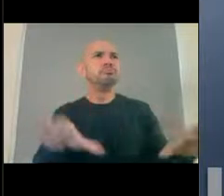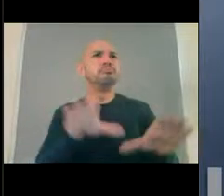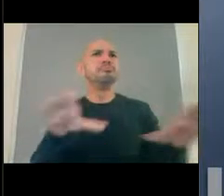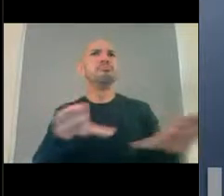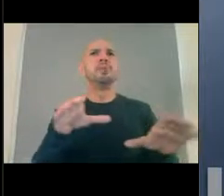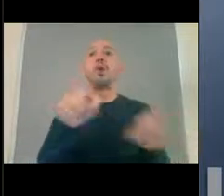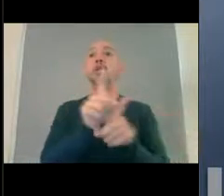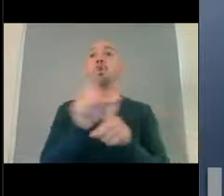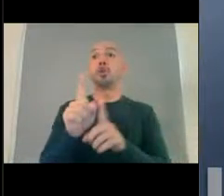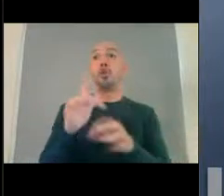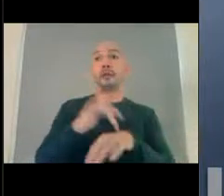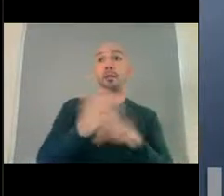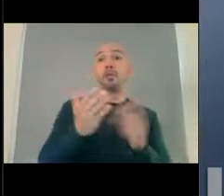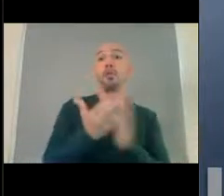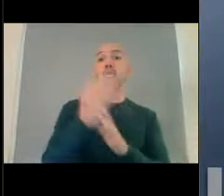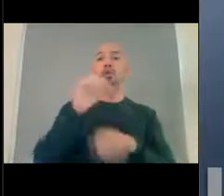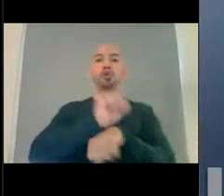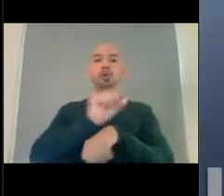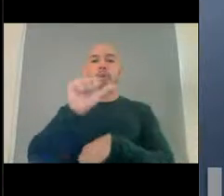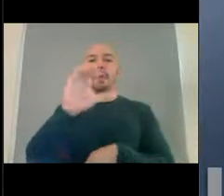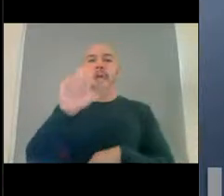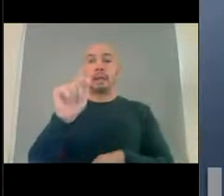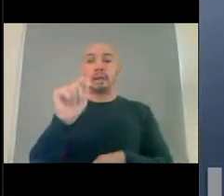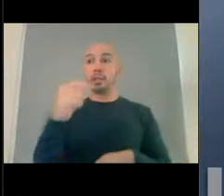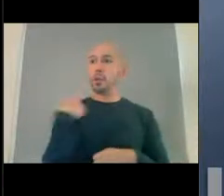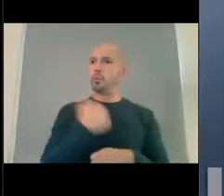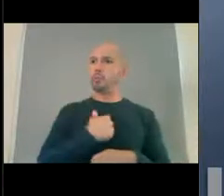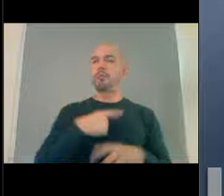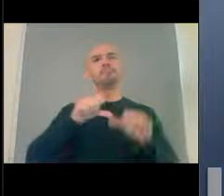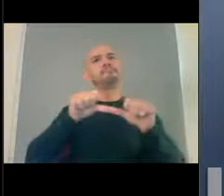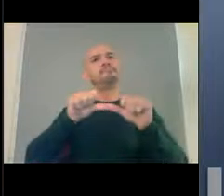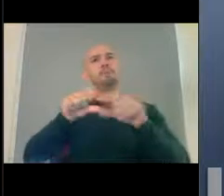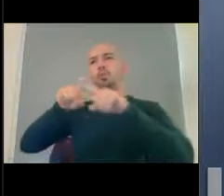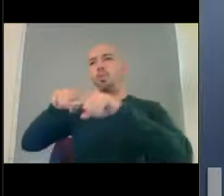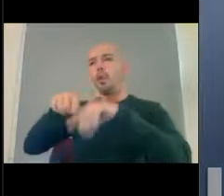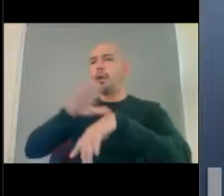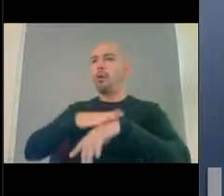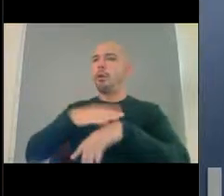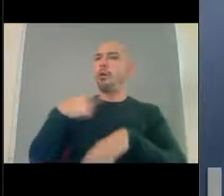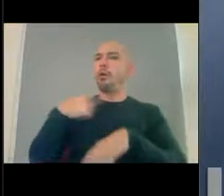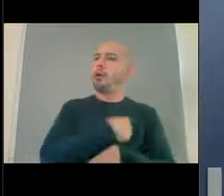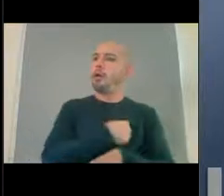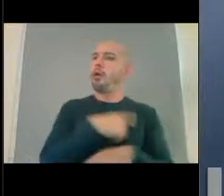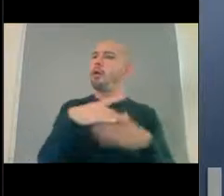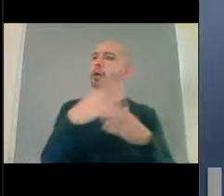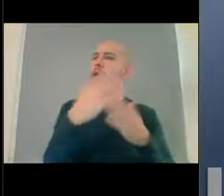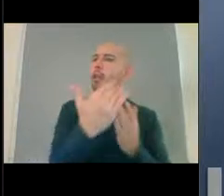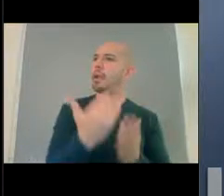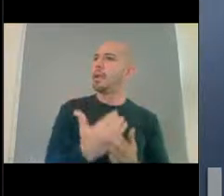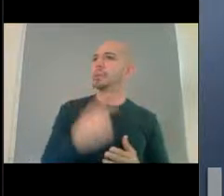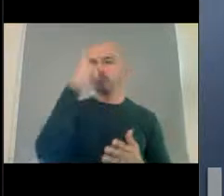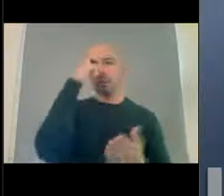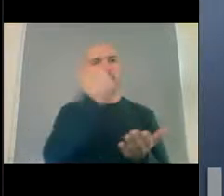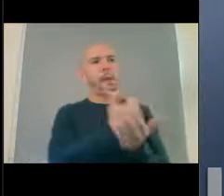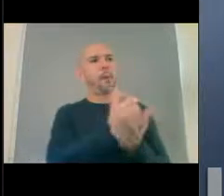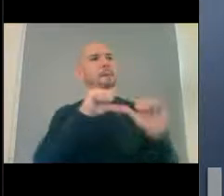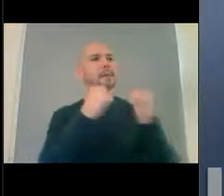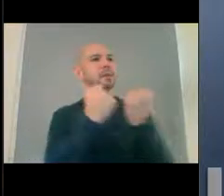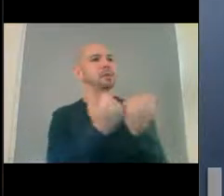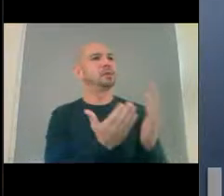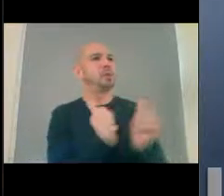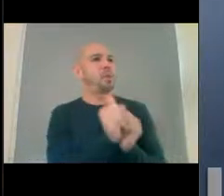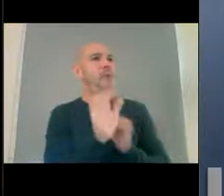act towards that end we continue to align our programs with federal competitive programs and to help agencies with their efforts to